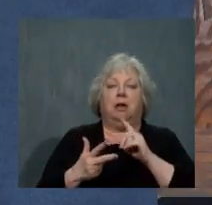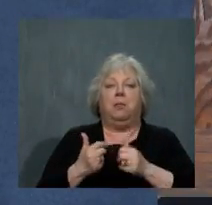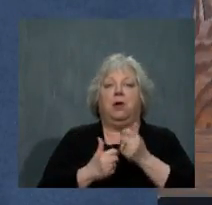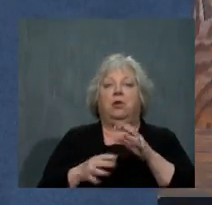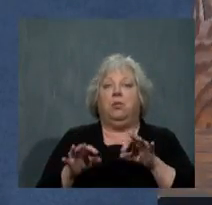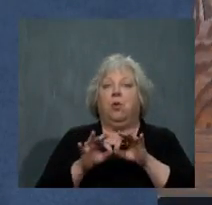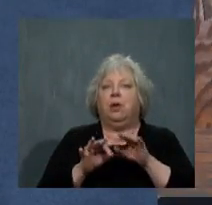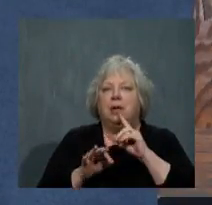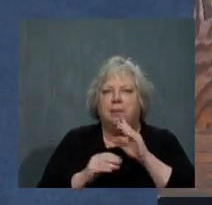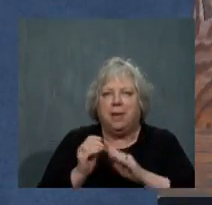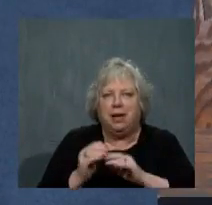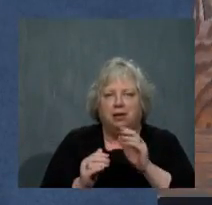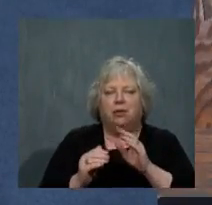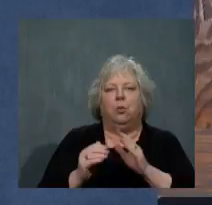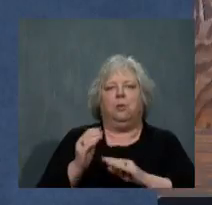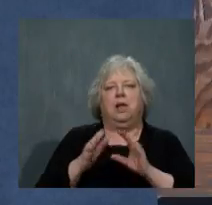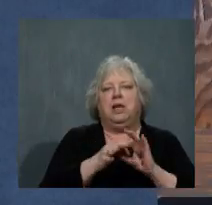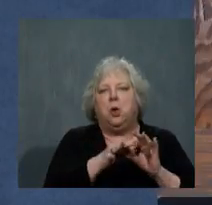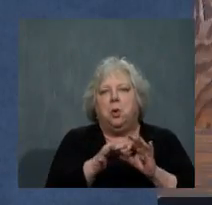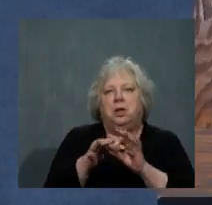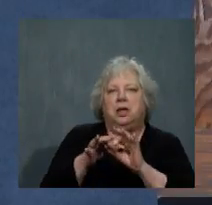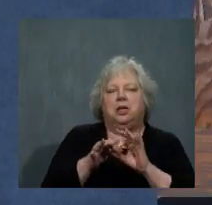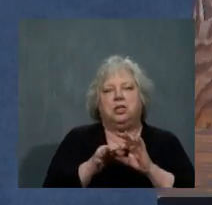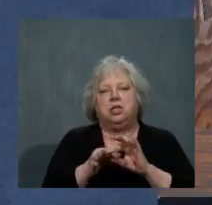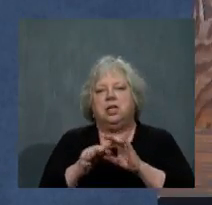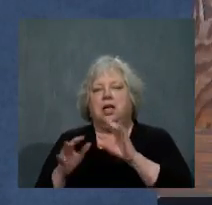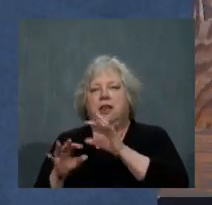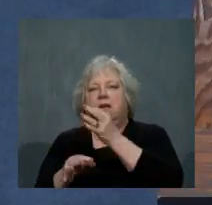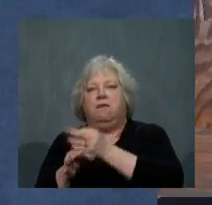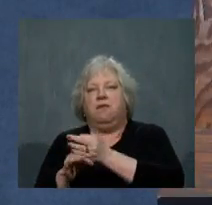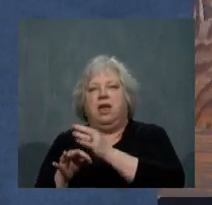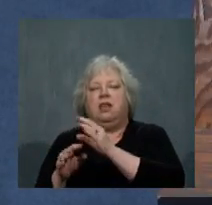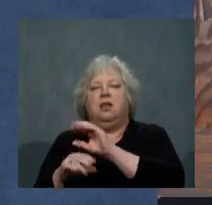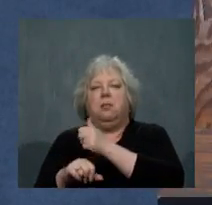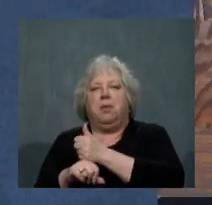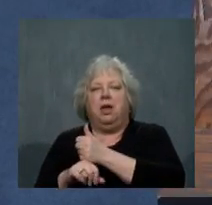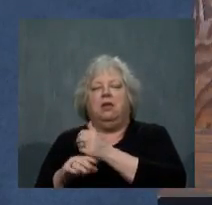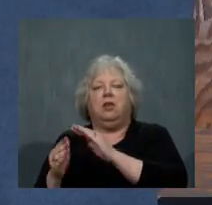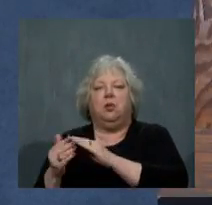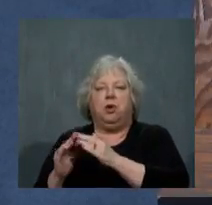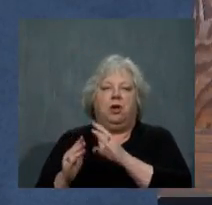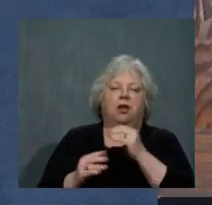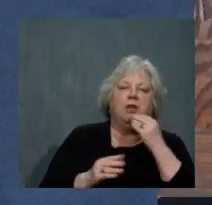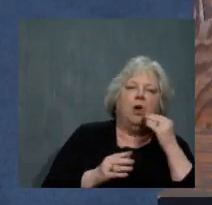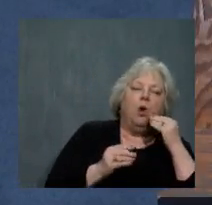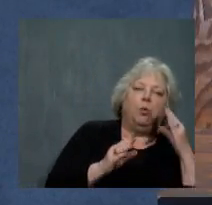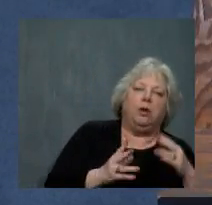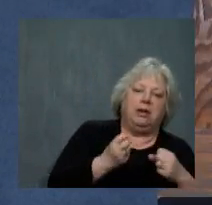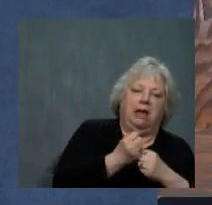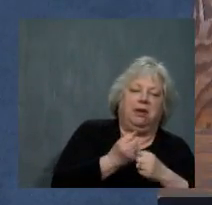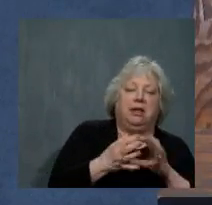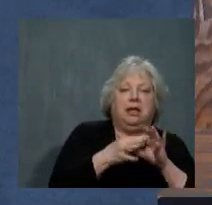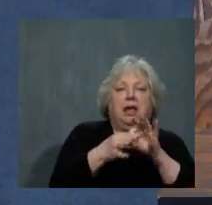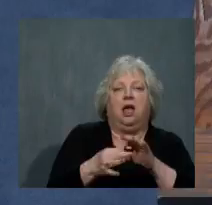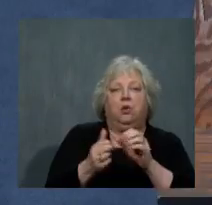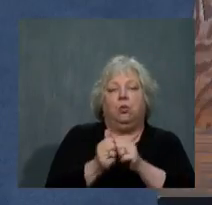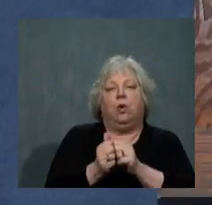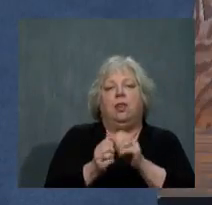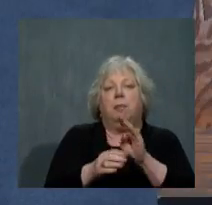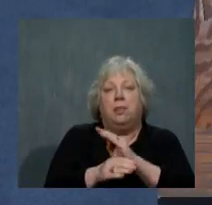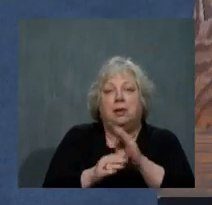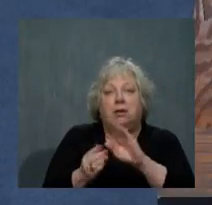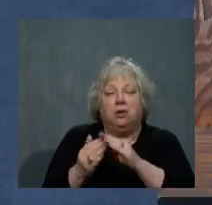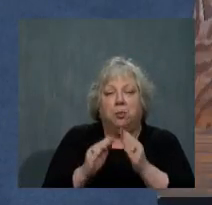Through this effort, we're building coalitions that connect the faith-based community and the homeless advocates with the business community, the nonprofit